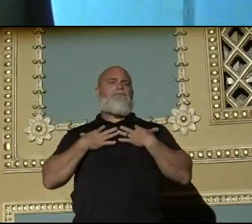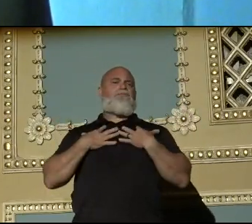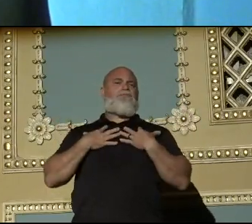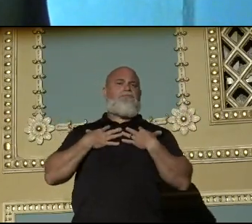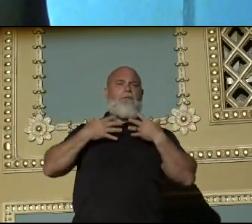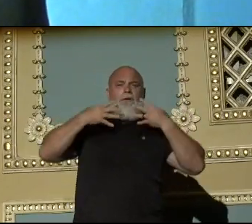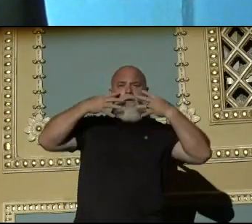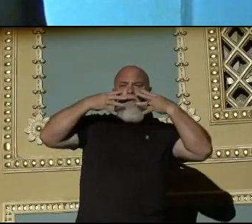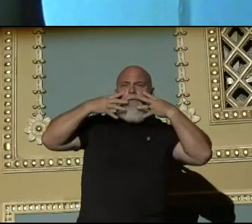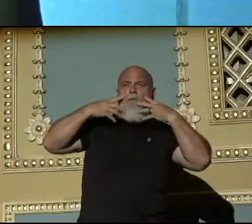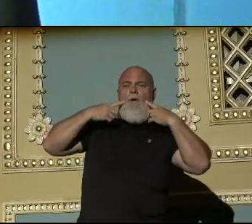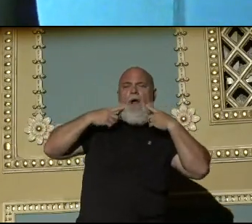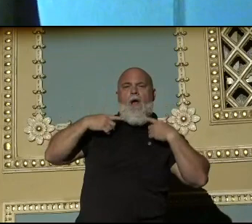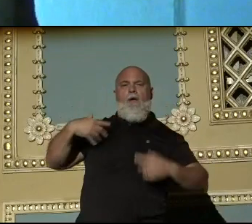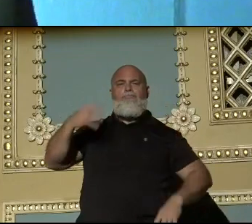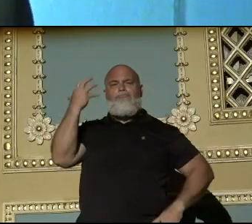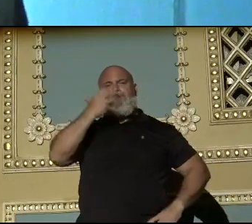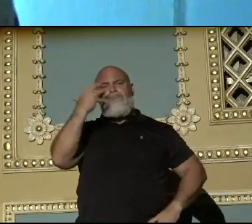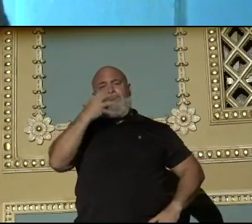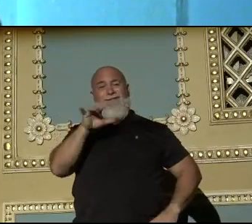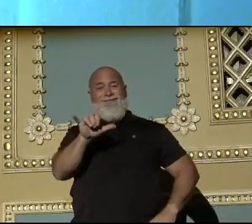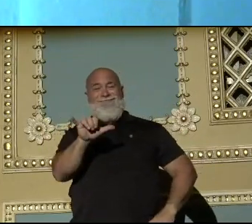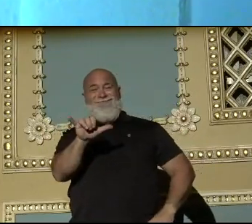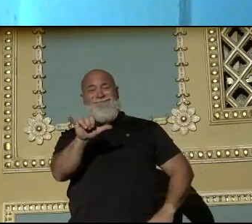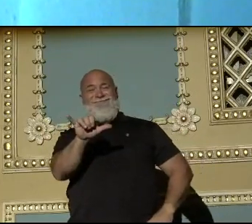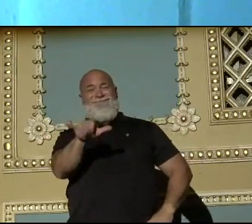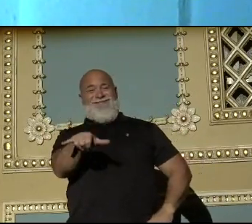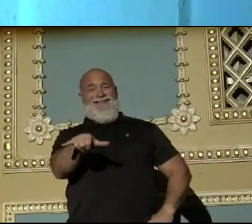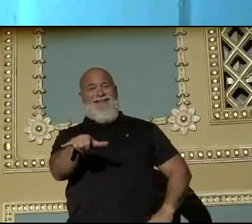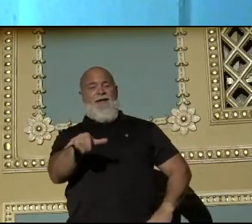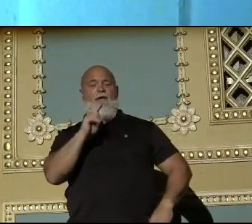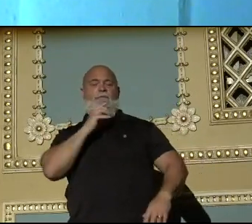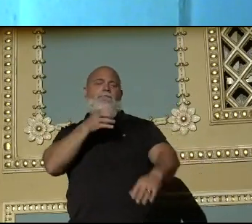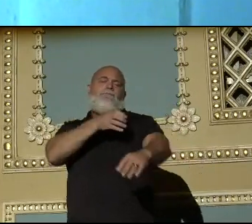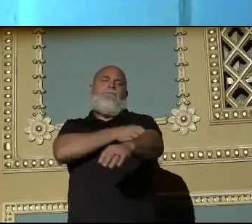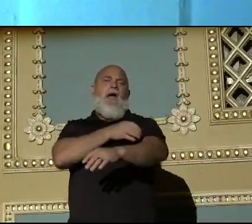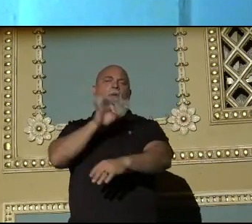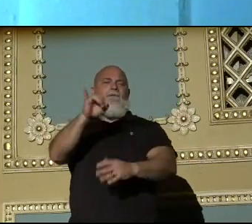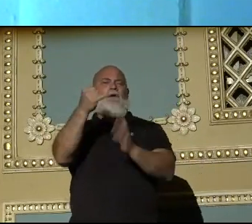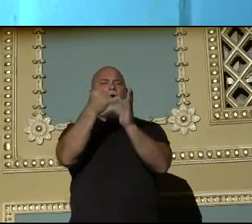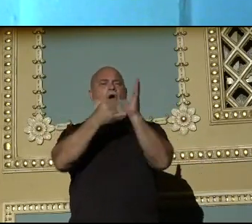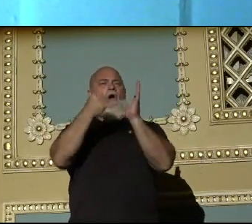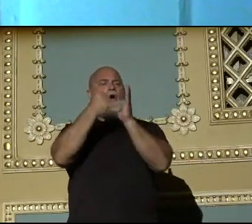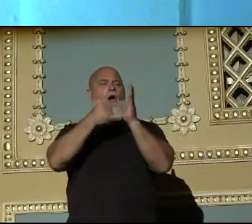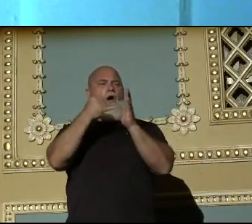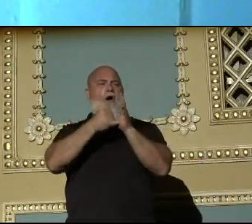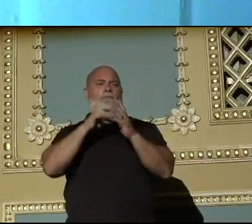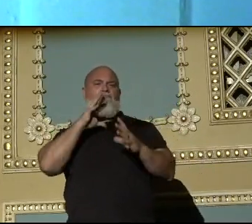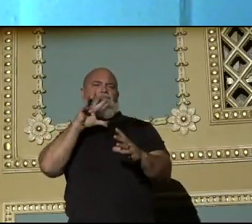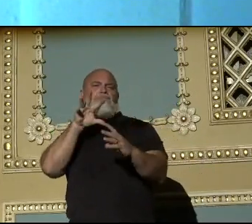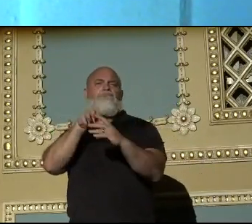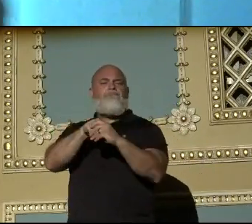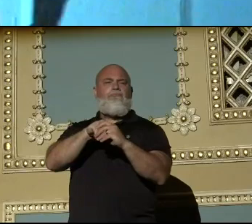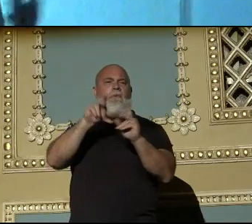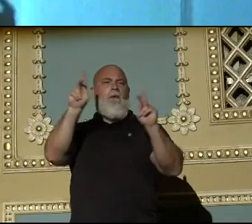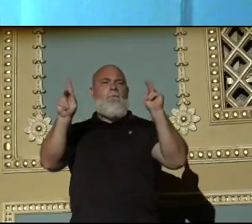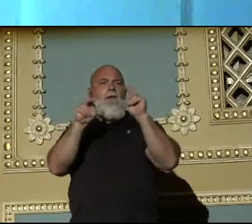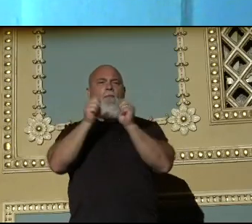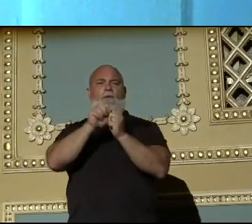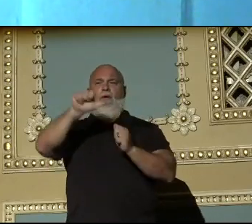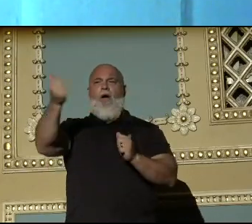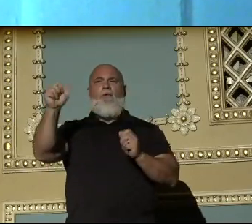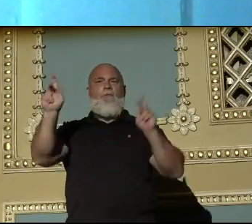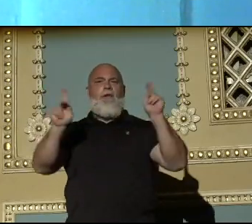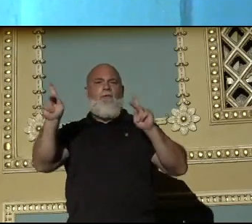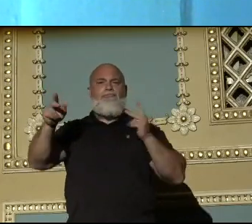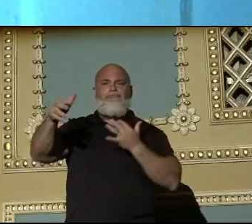to tears. That, ladies and gentlemen, is the power of art. Engaging people with other